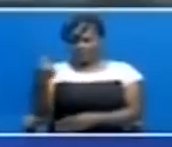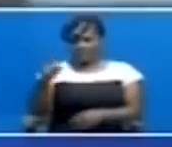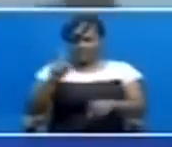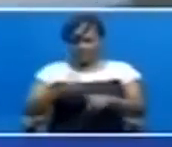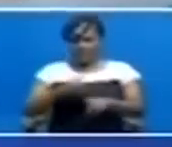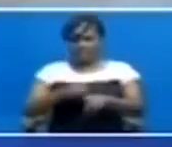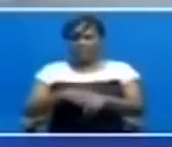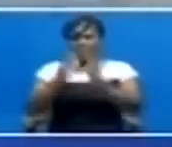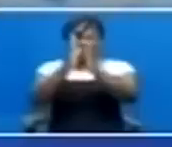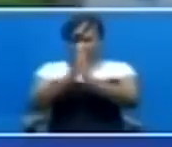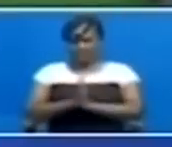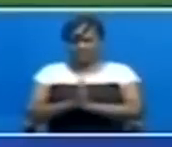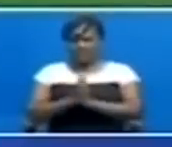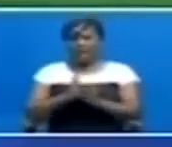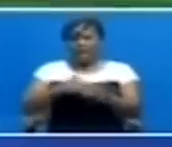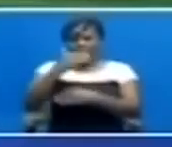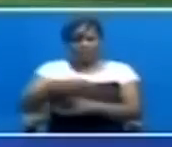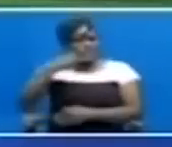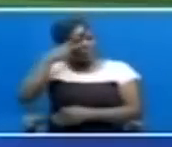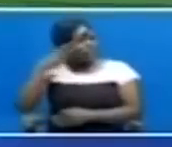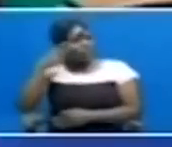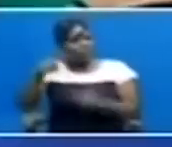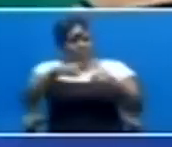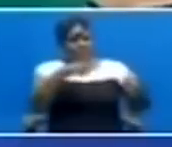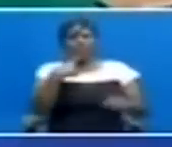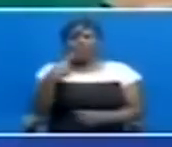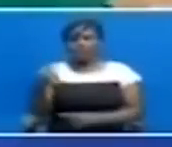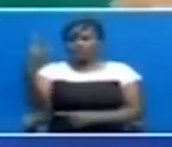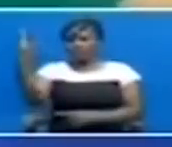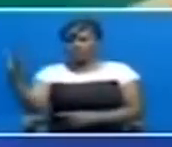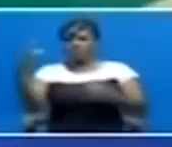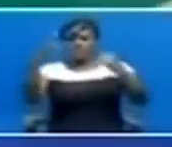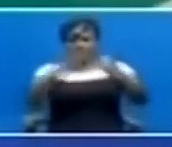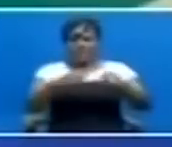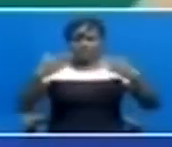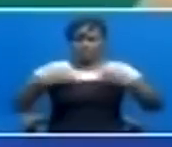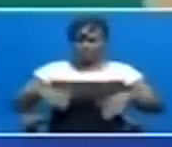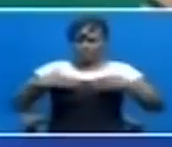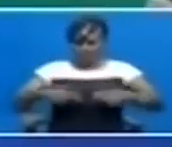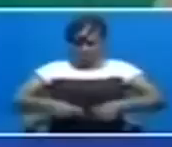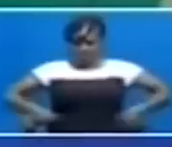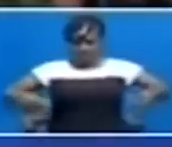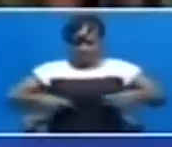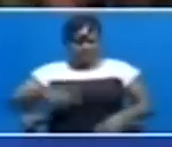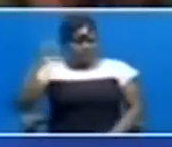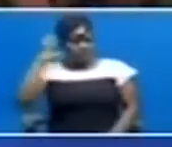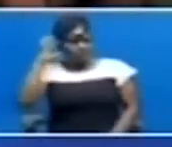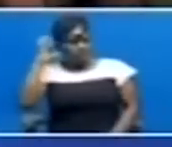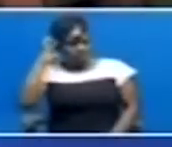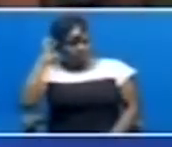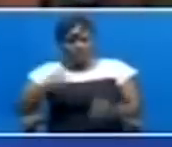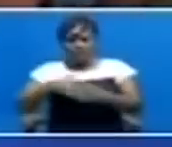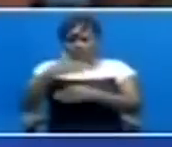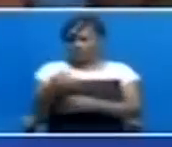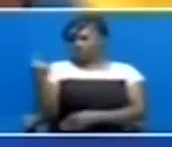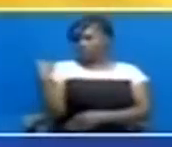Easter prayers after Al-Shabaab terrorists killed 148 people at the Garissa University College. And after